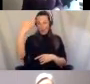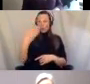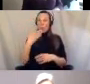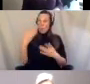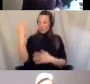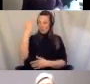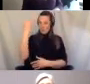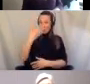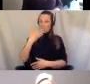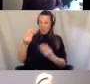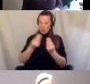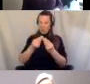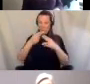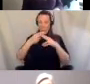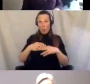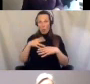Daryl Hackett.